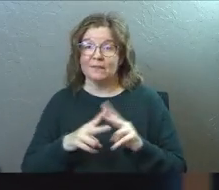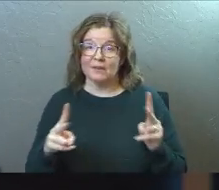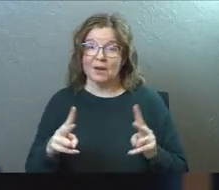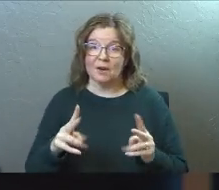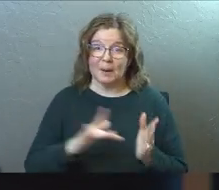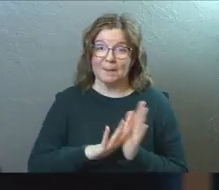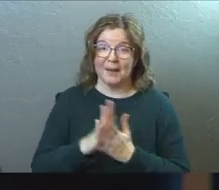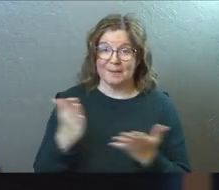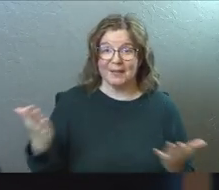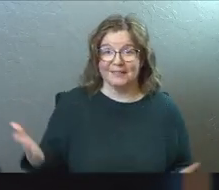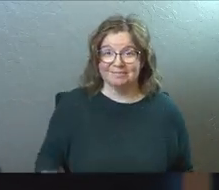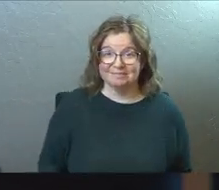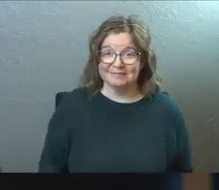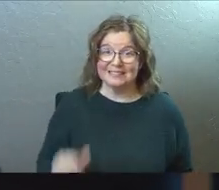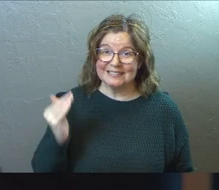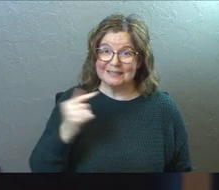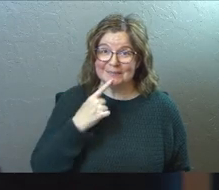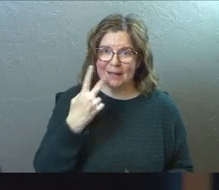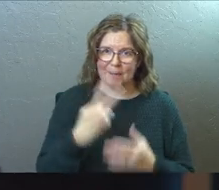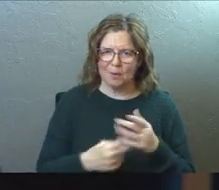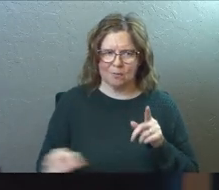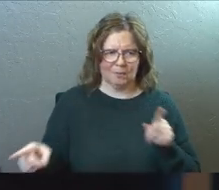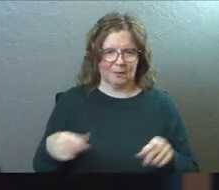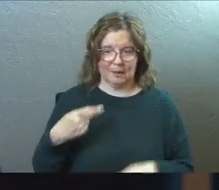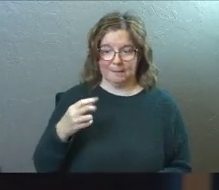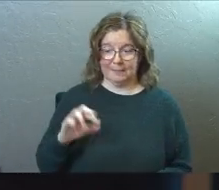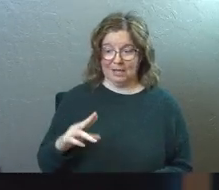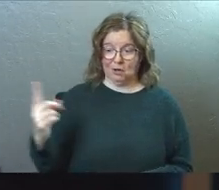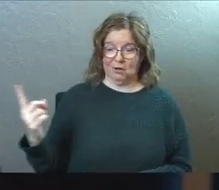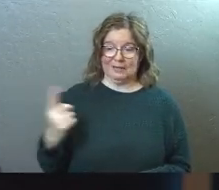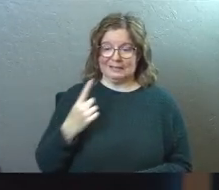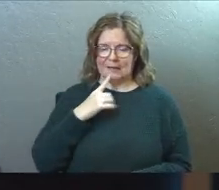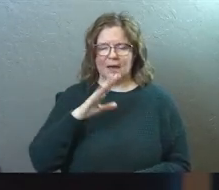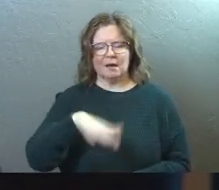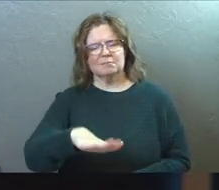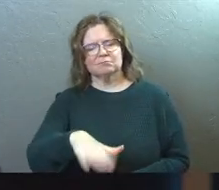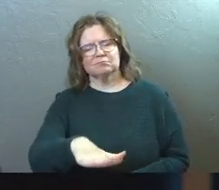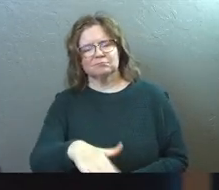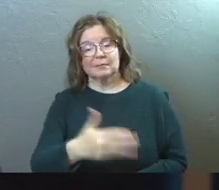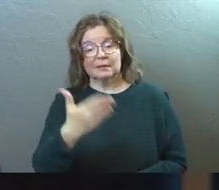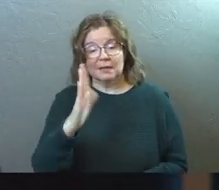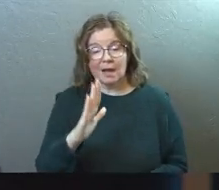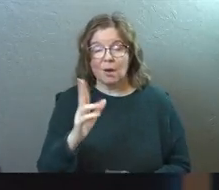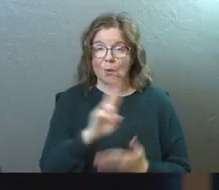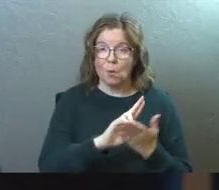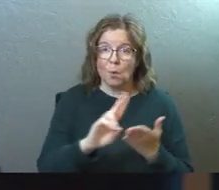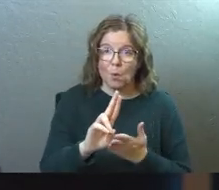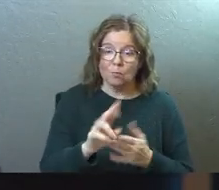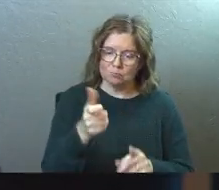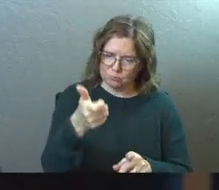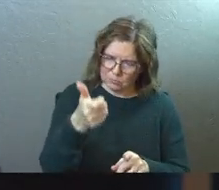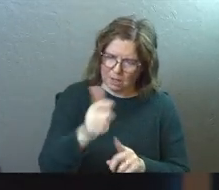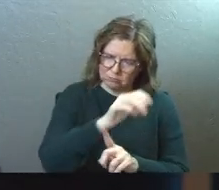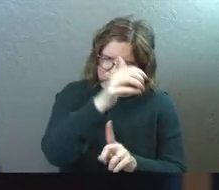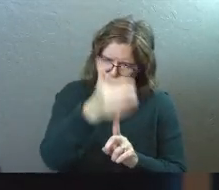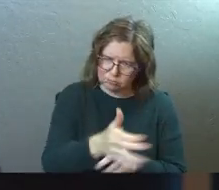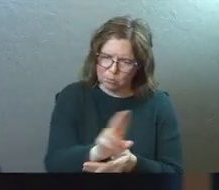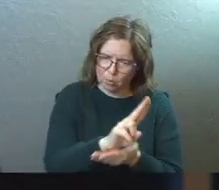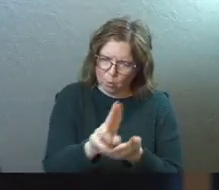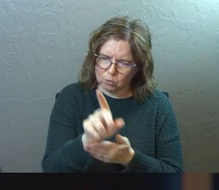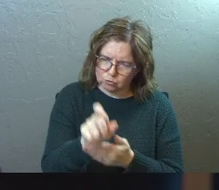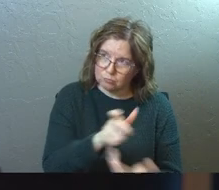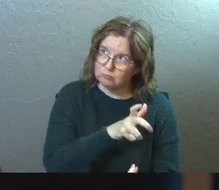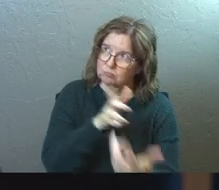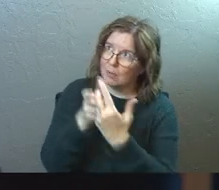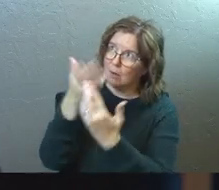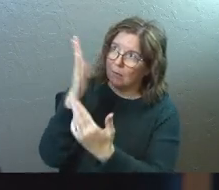very Bible, isn't it? It's like when Peter comes to us and says, hey, God is holy, so you be holy as God